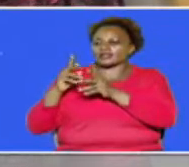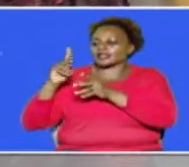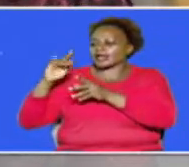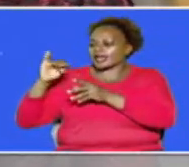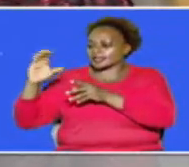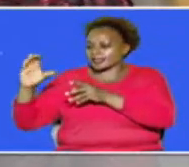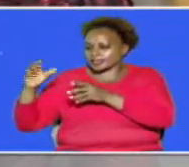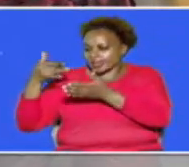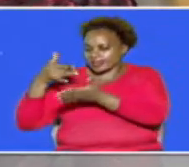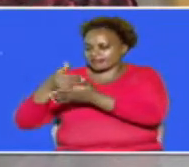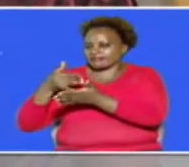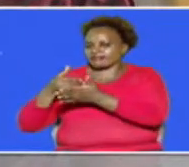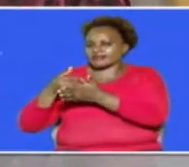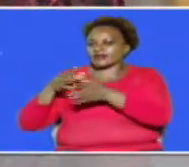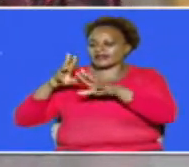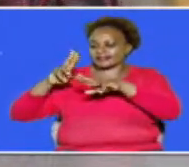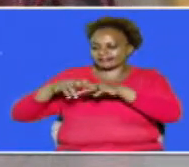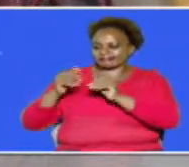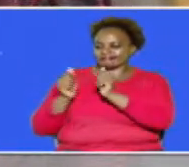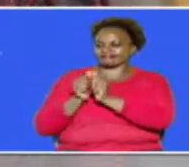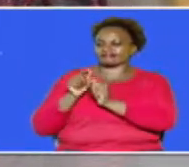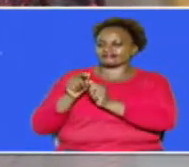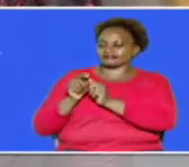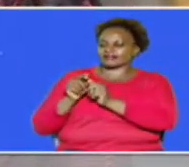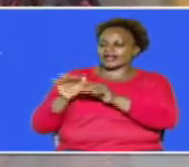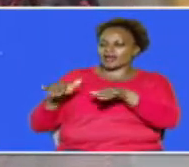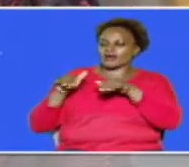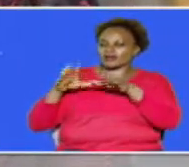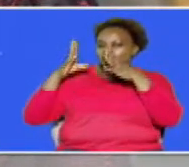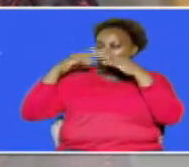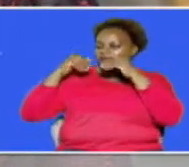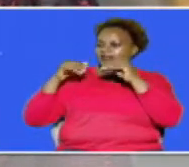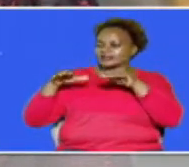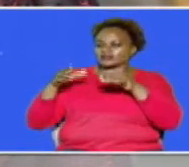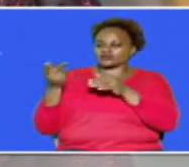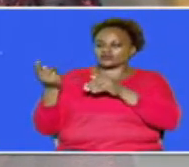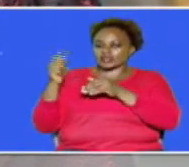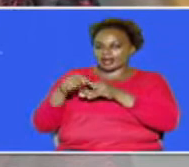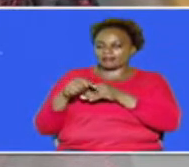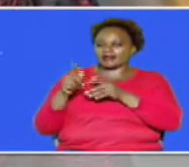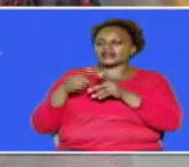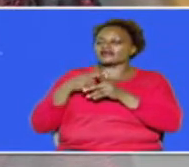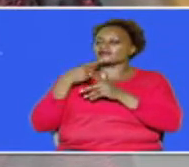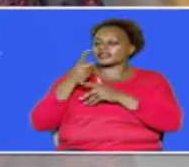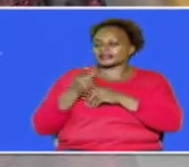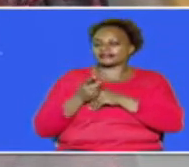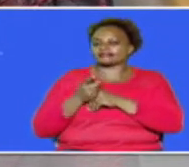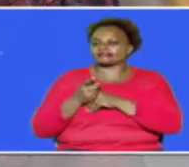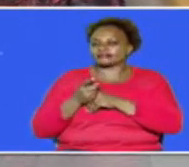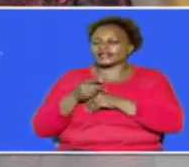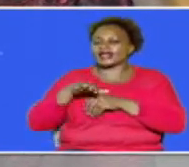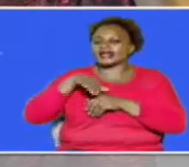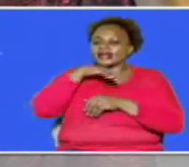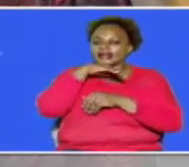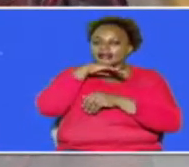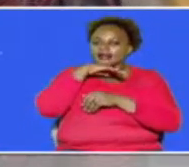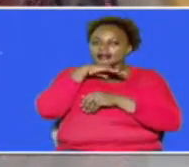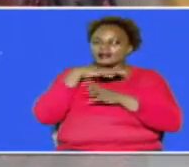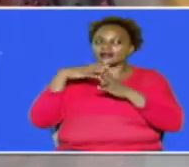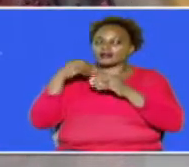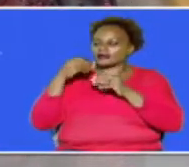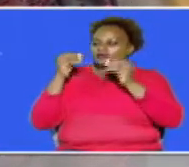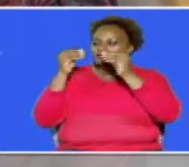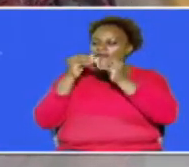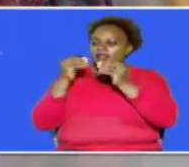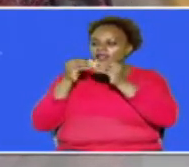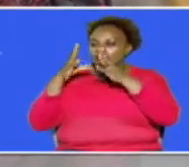KCC and we were all sitting there and waiting for the president to come. And then we were told that Raila has gone to see the